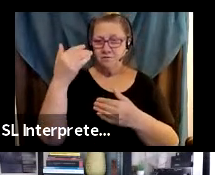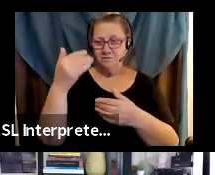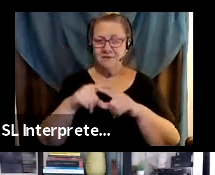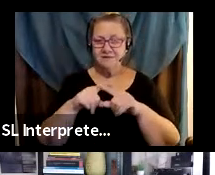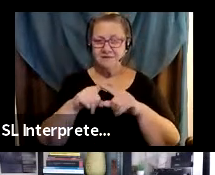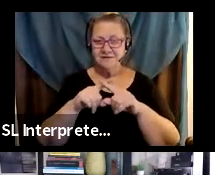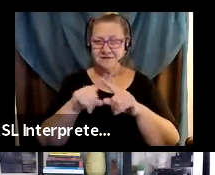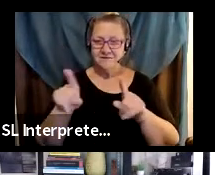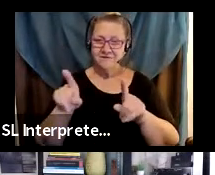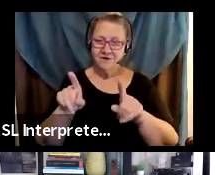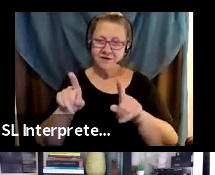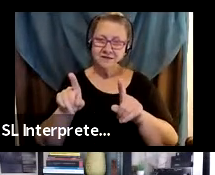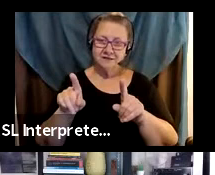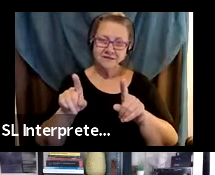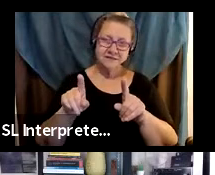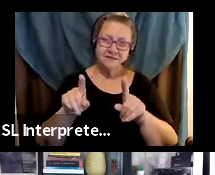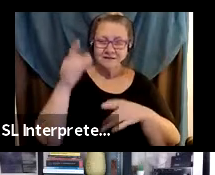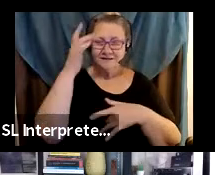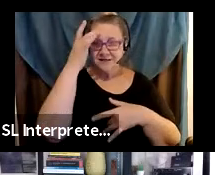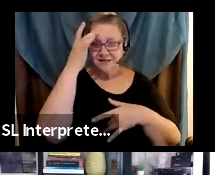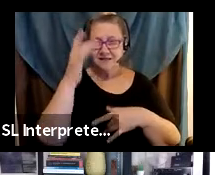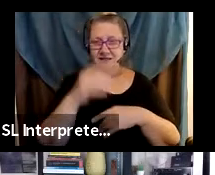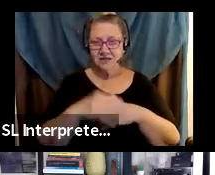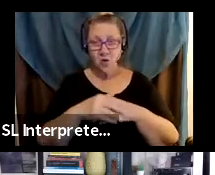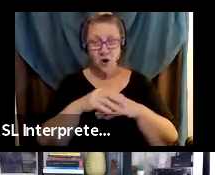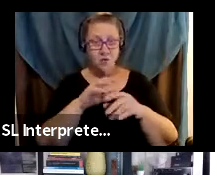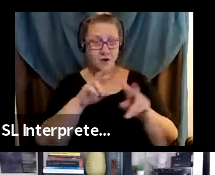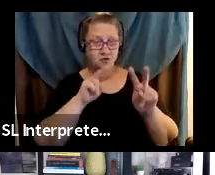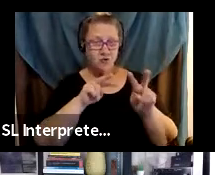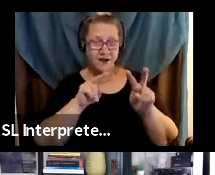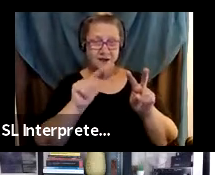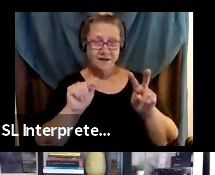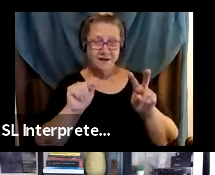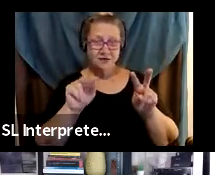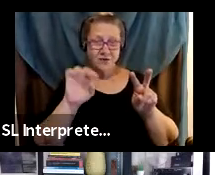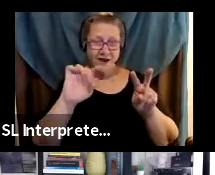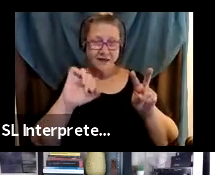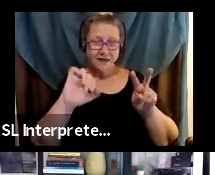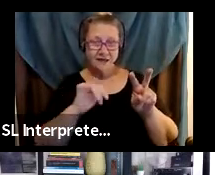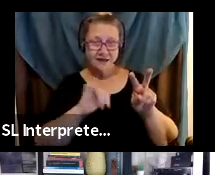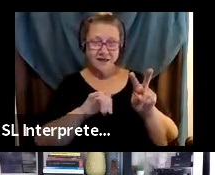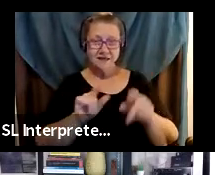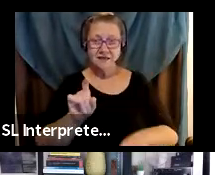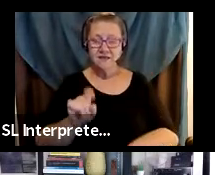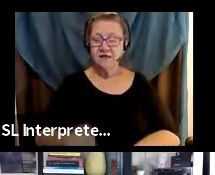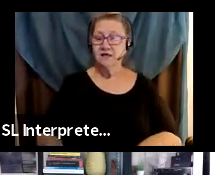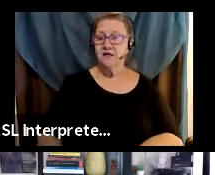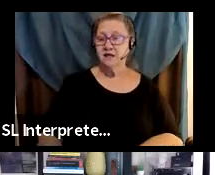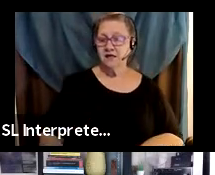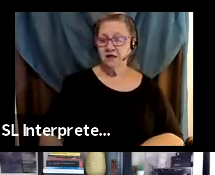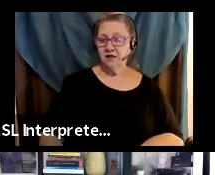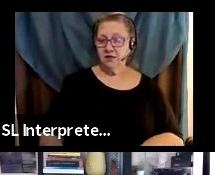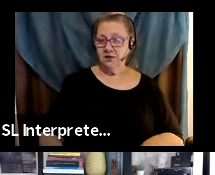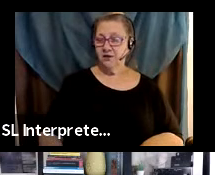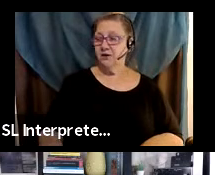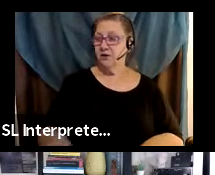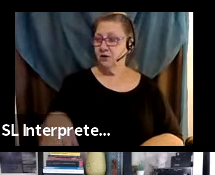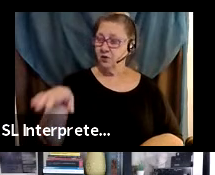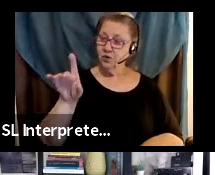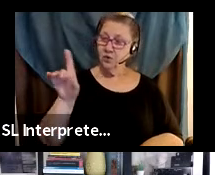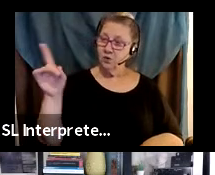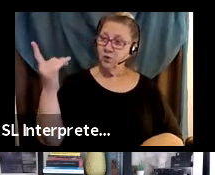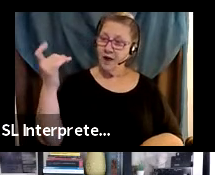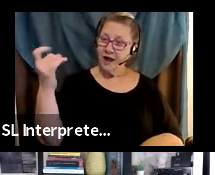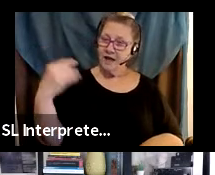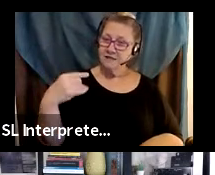roughly, with all the variants floating around out there? So is your question, as we're getting new cases of disease, if we're